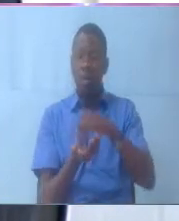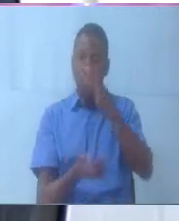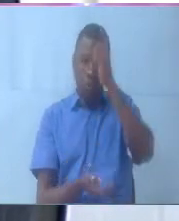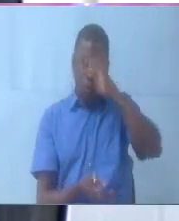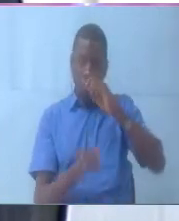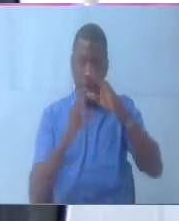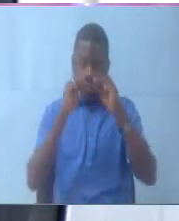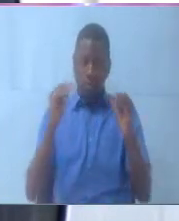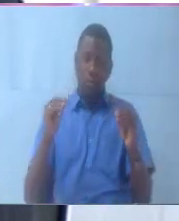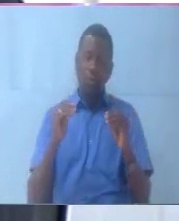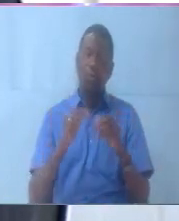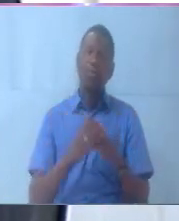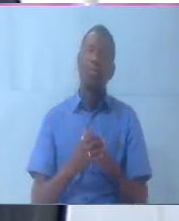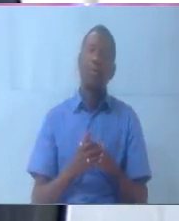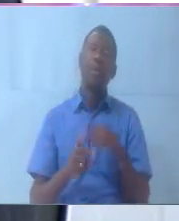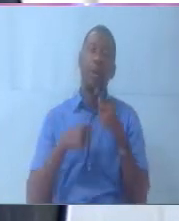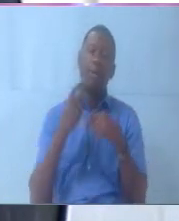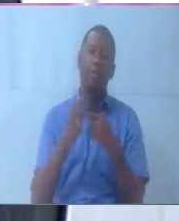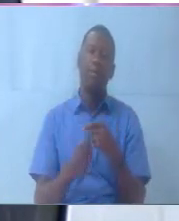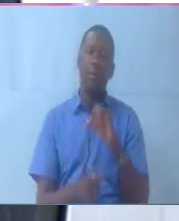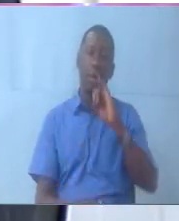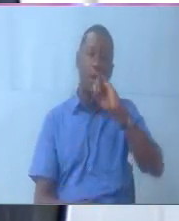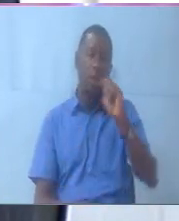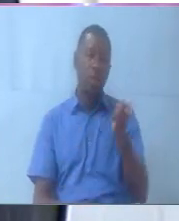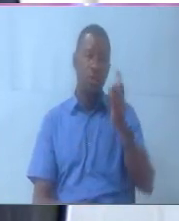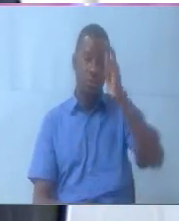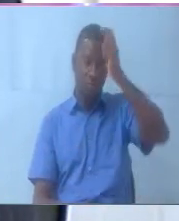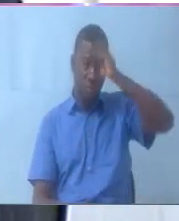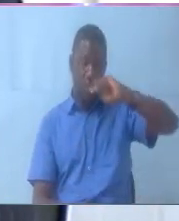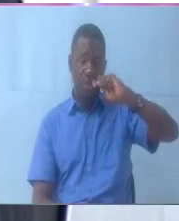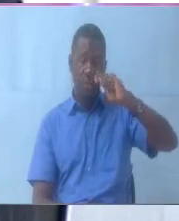the former Inspector General of Police, who